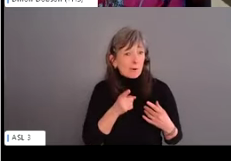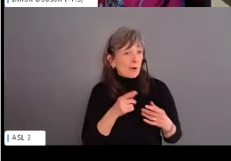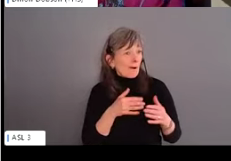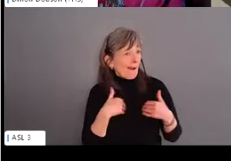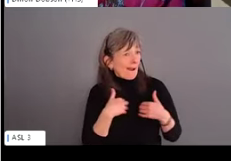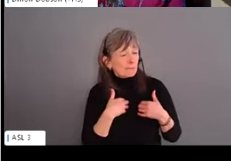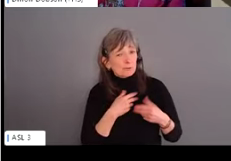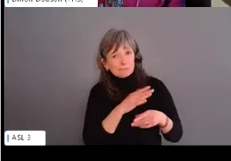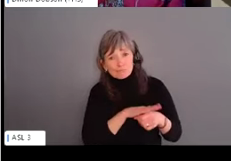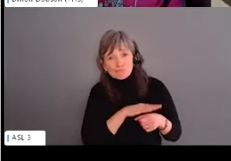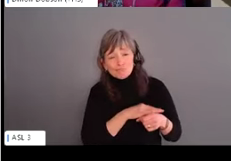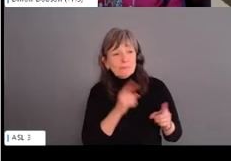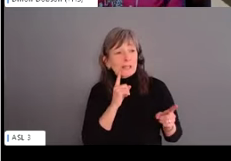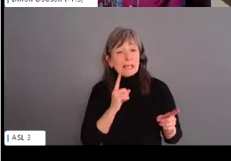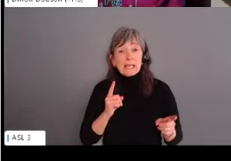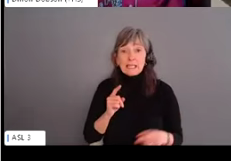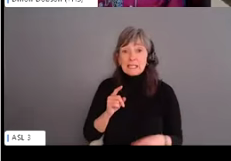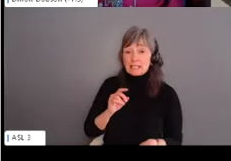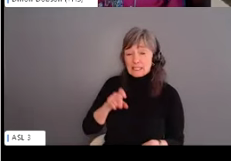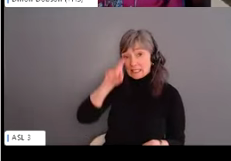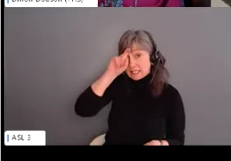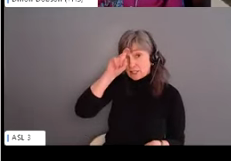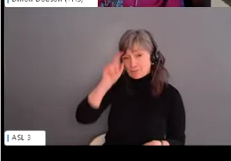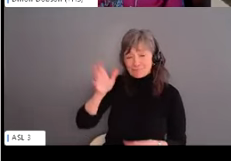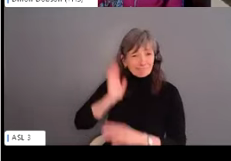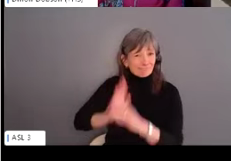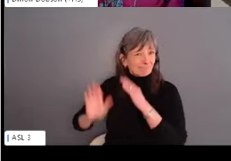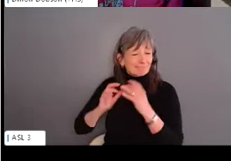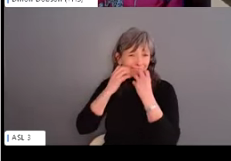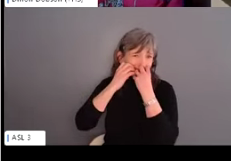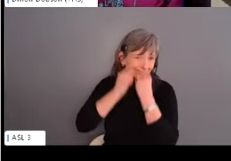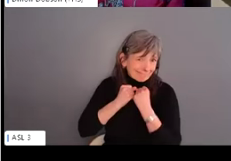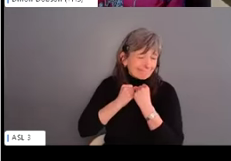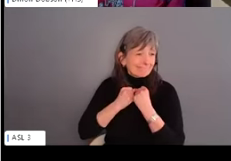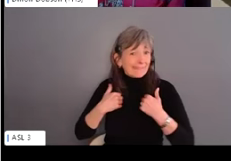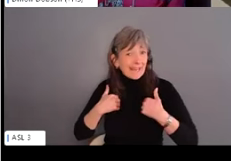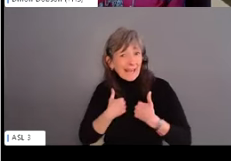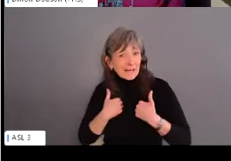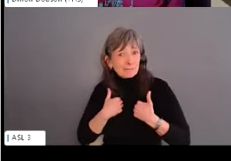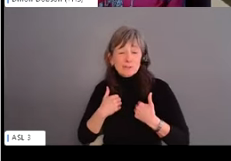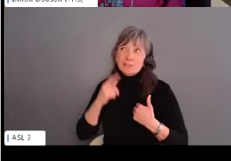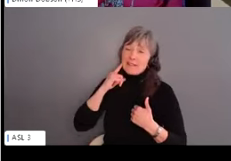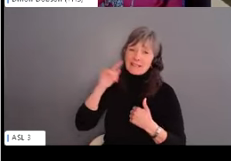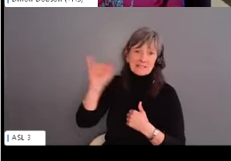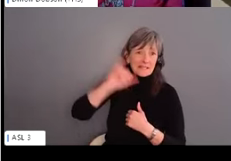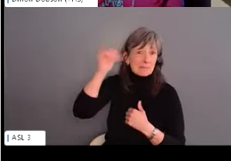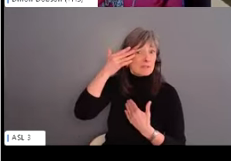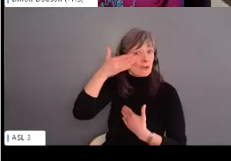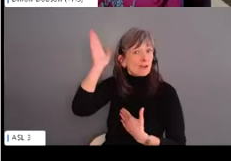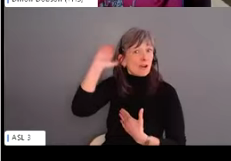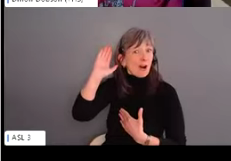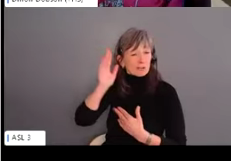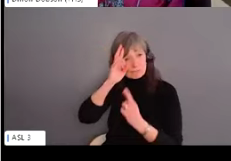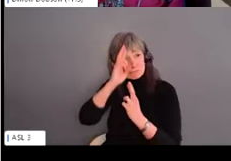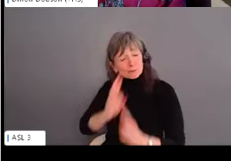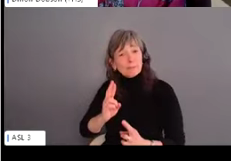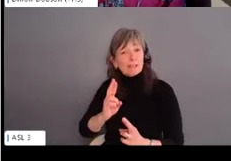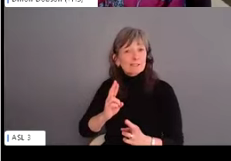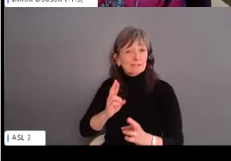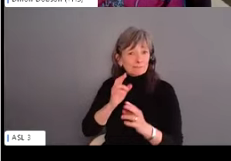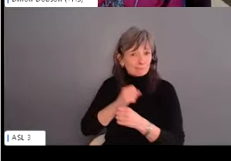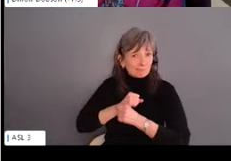Ancient Egypt, animals have been revered as sacred and associated with gods, deserving respect and protection. And of course, in our